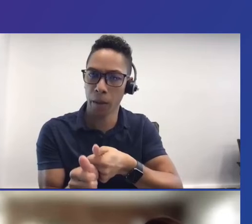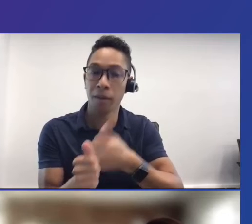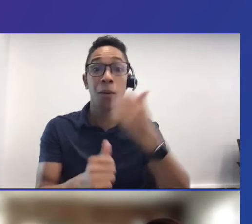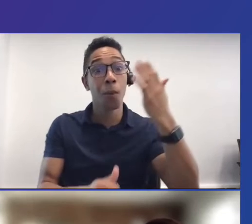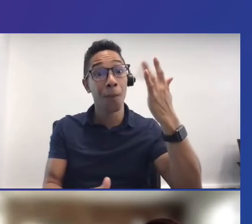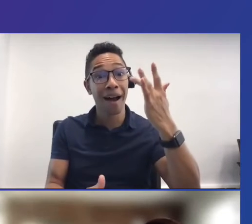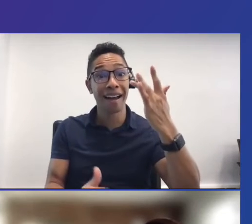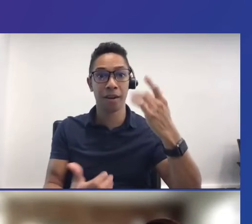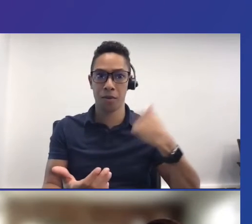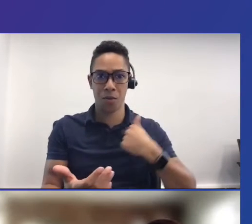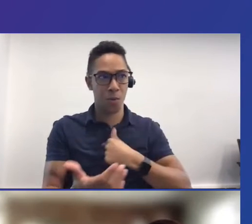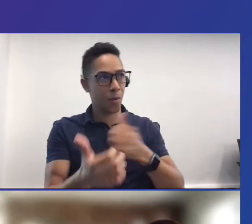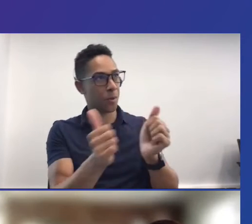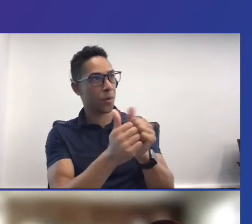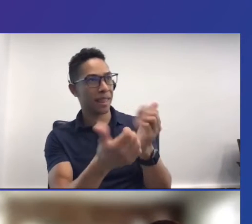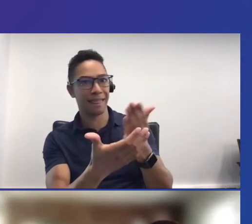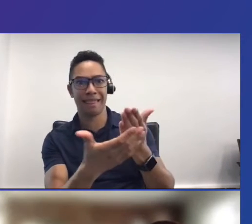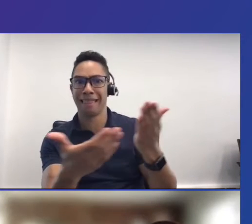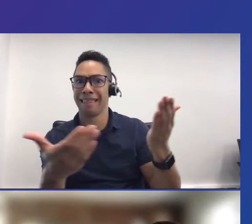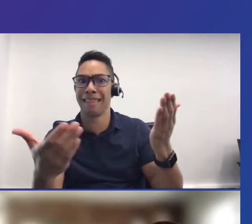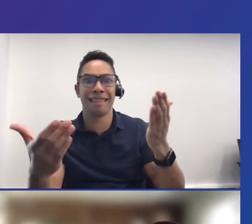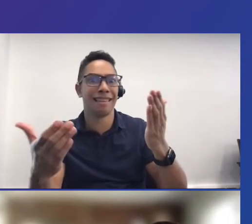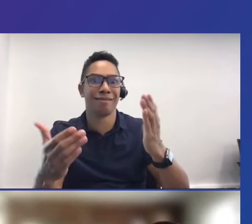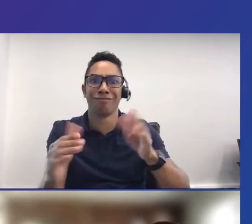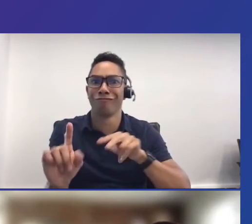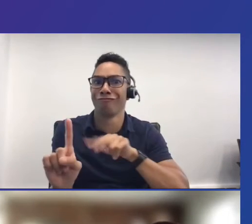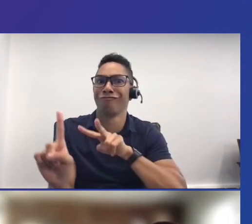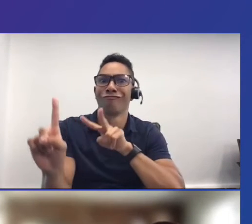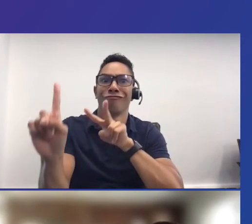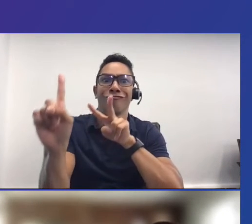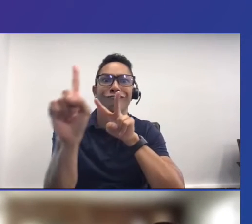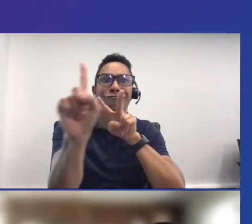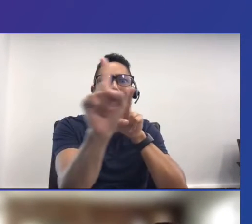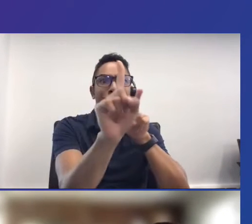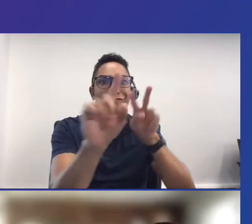presence of great masters. And